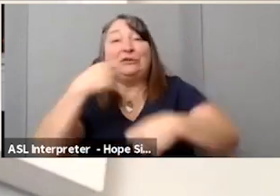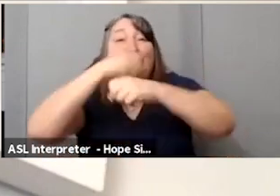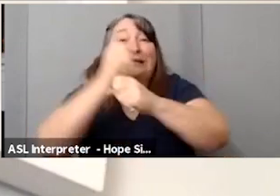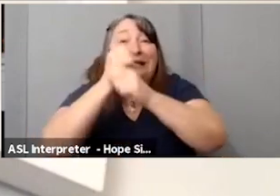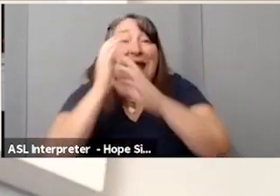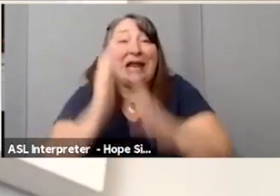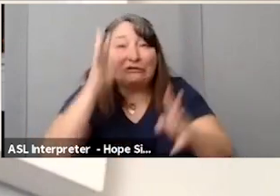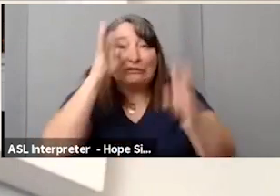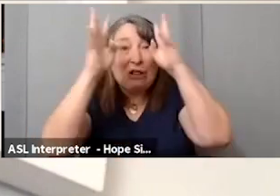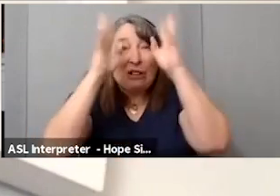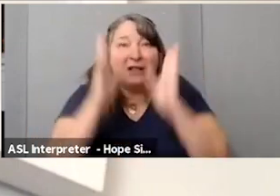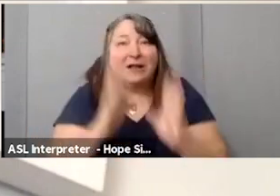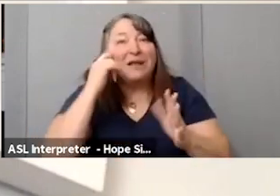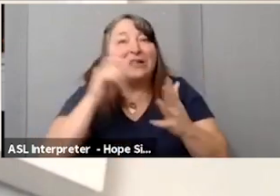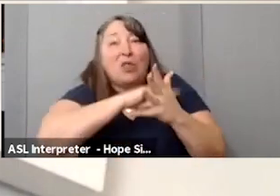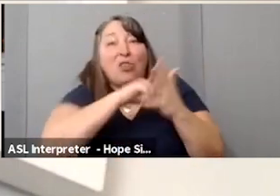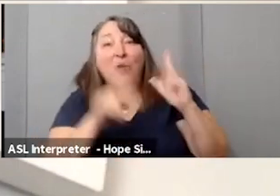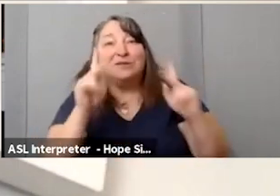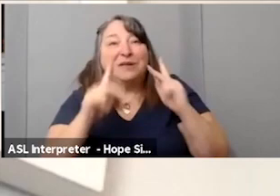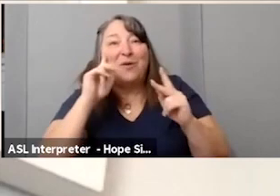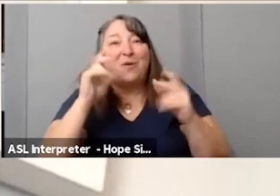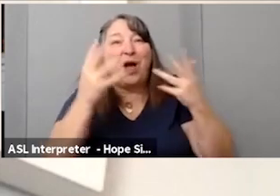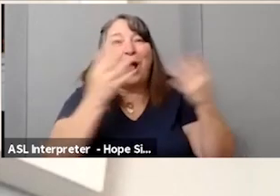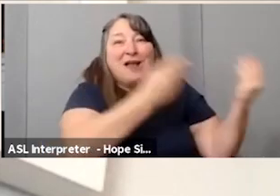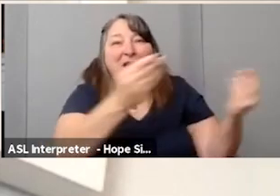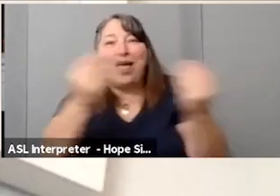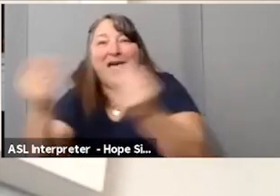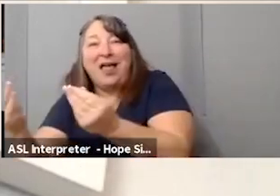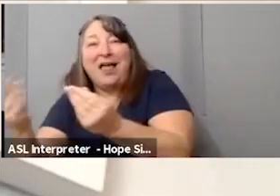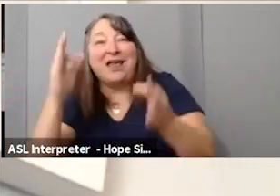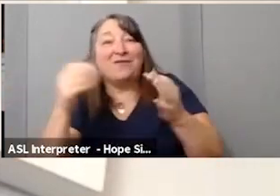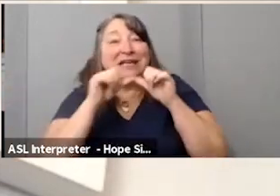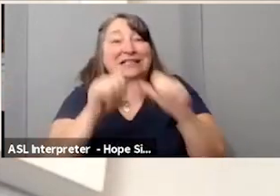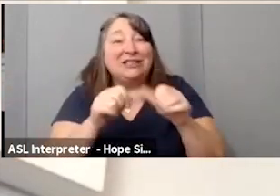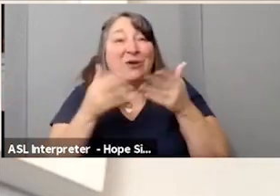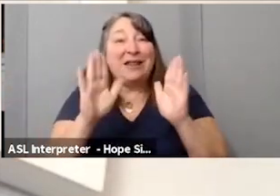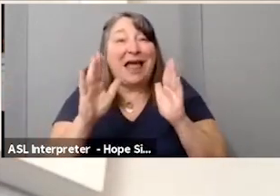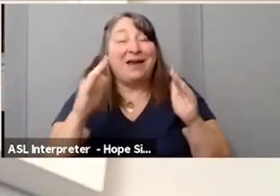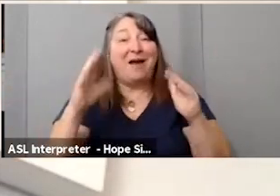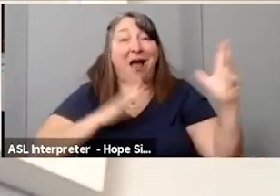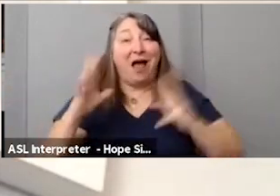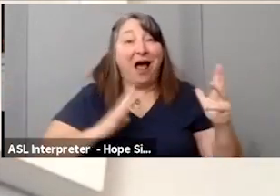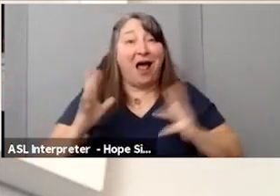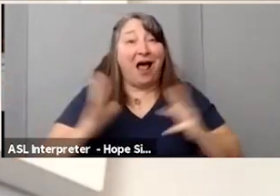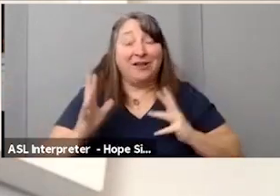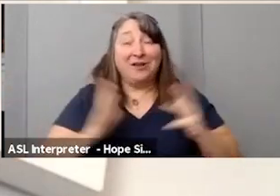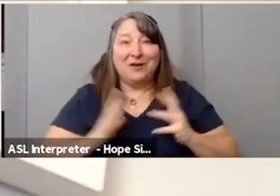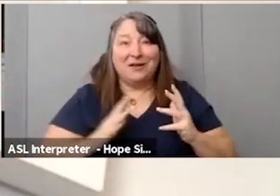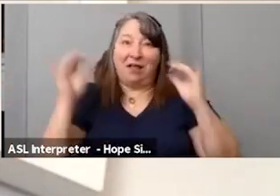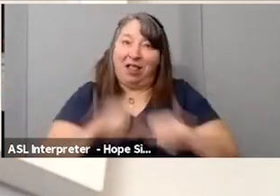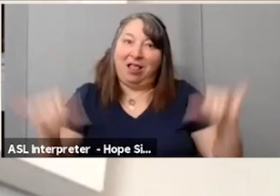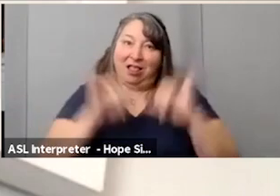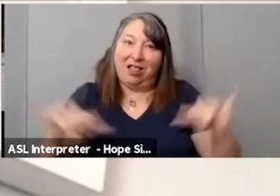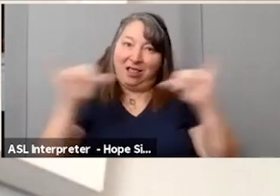people are going to build the pipeline. If we continue to allow Hollywood to go to your tried and true, you're not